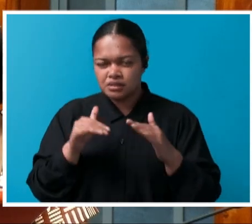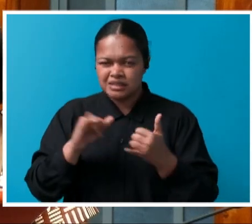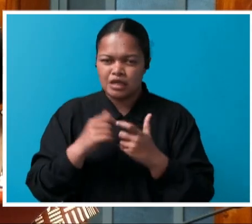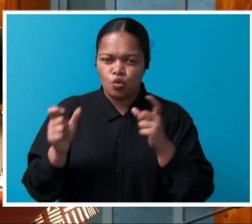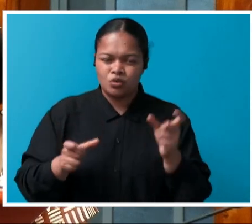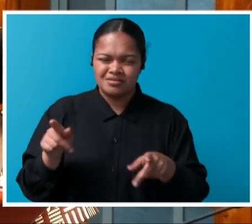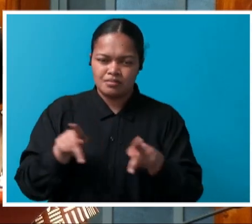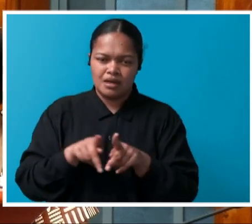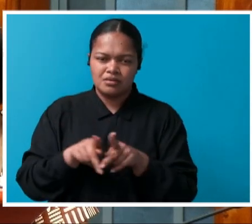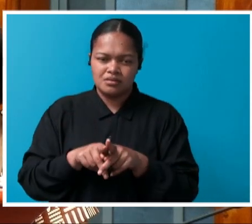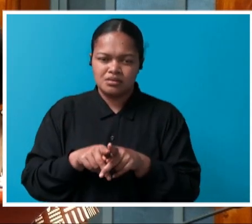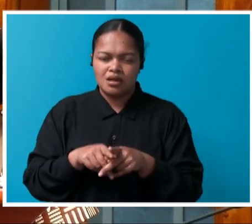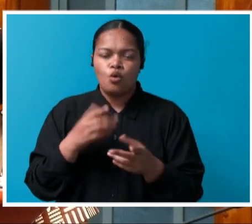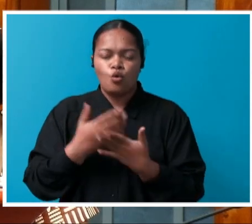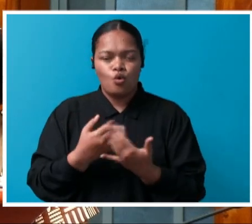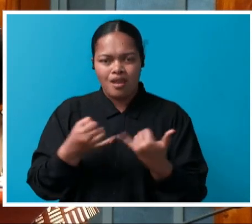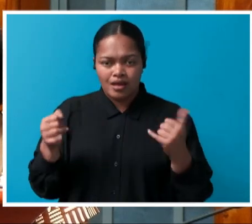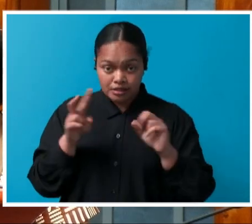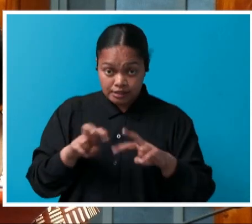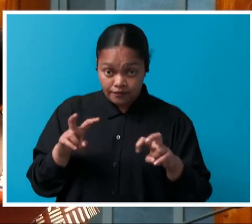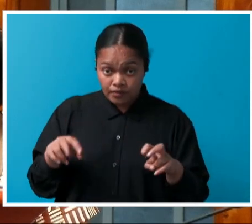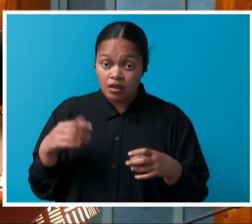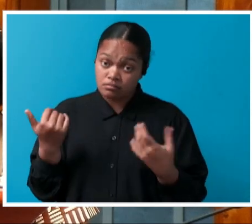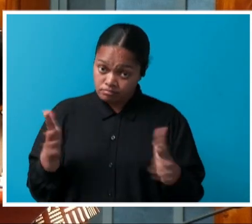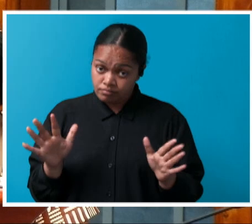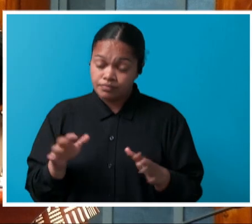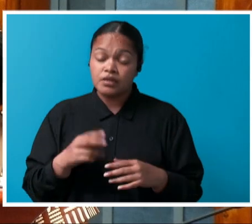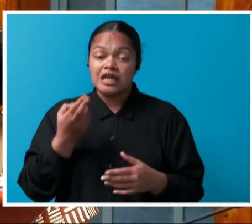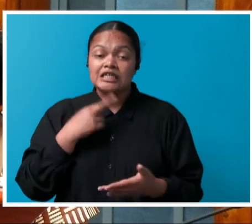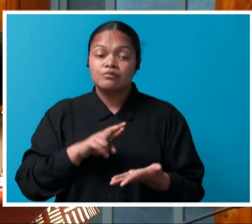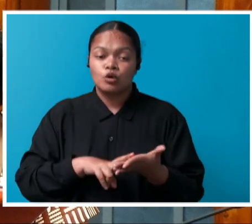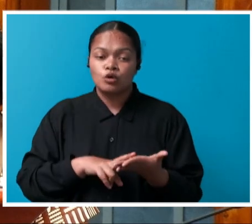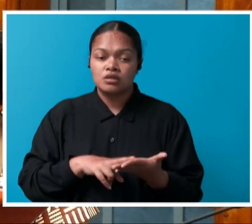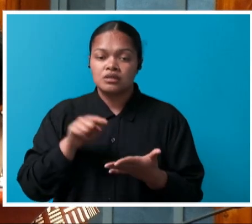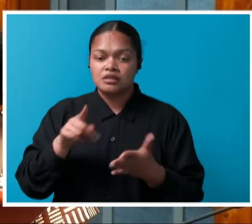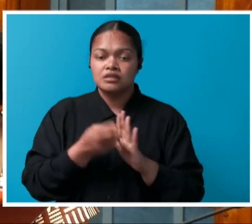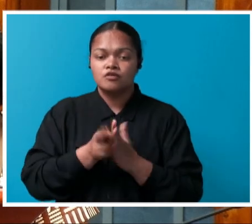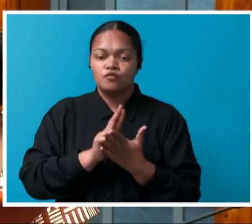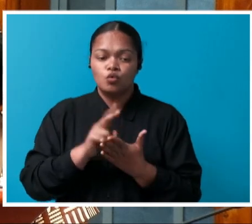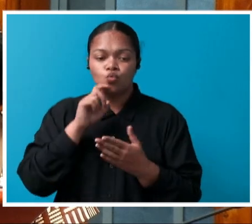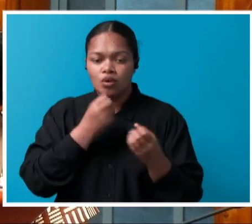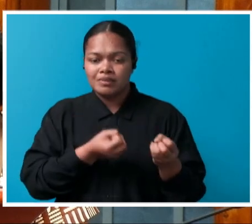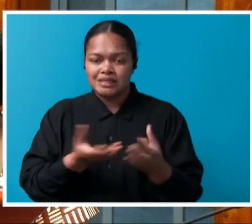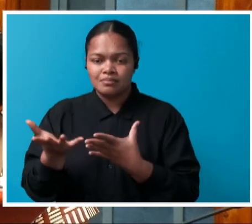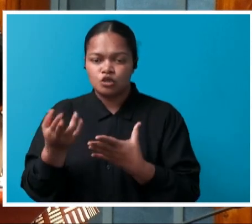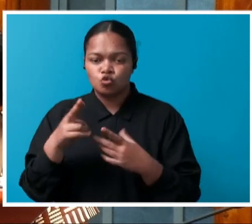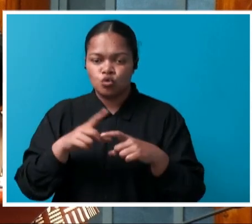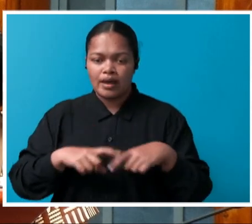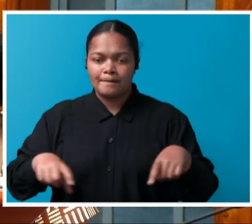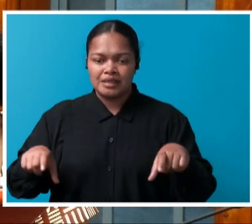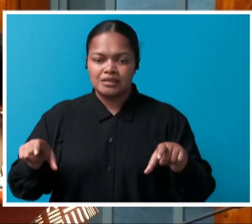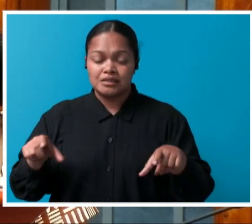partners. An online survey was also conducted, and the report of this review will be submitted to Cabinet for a